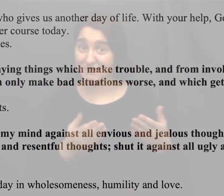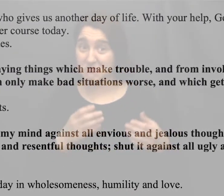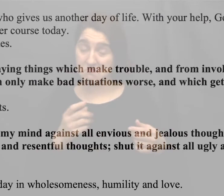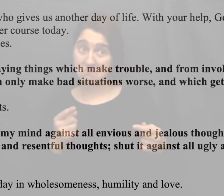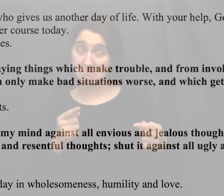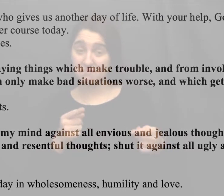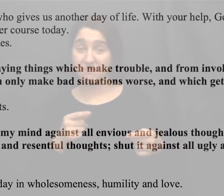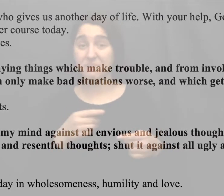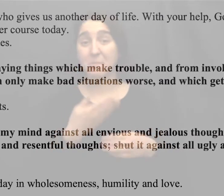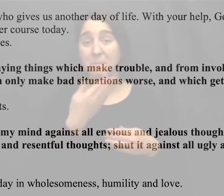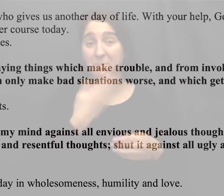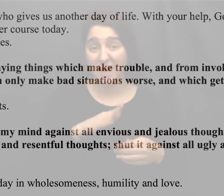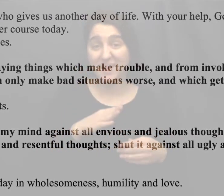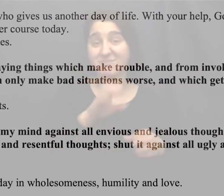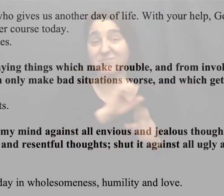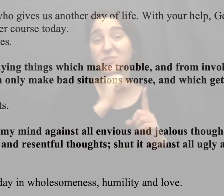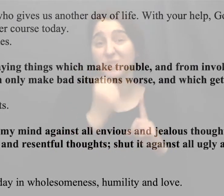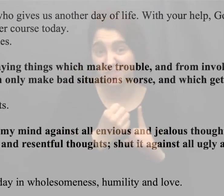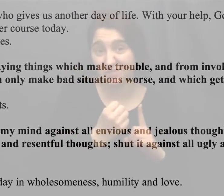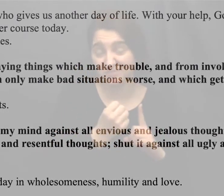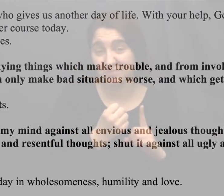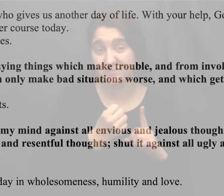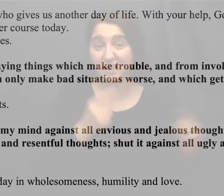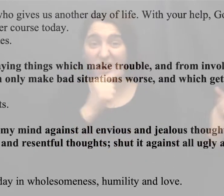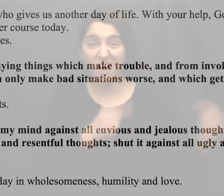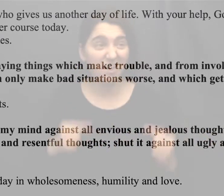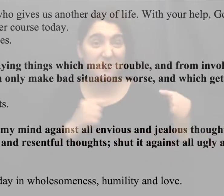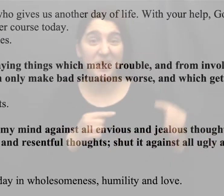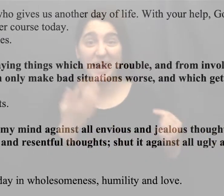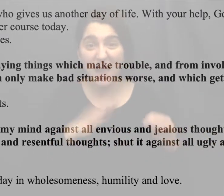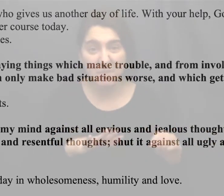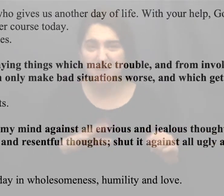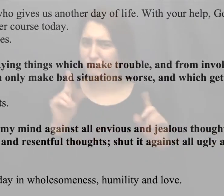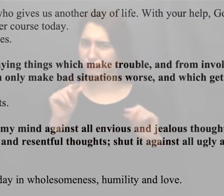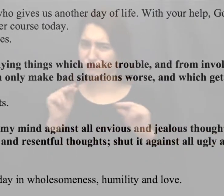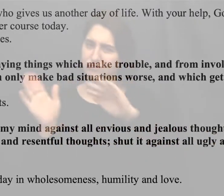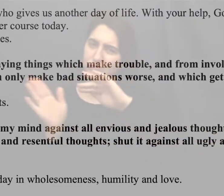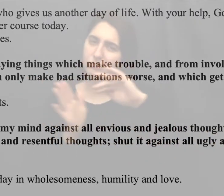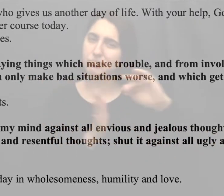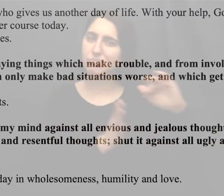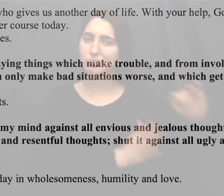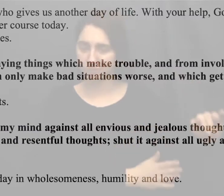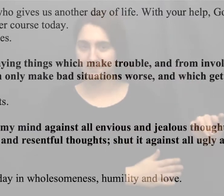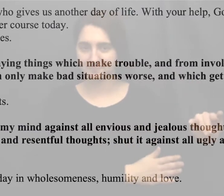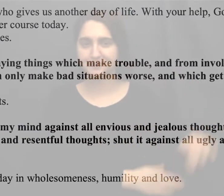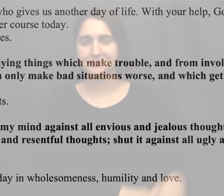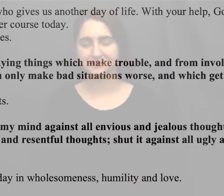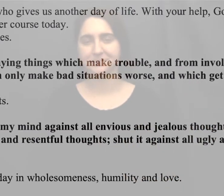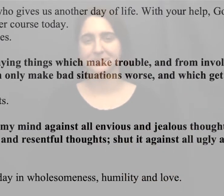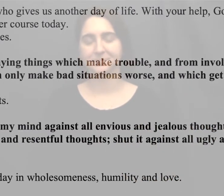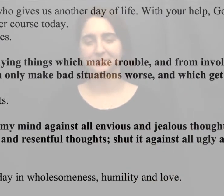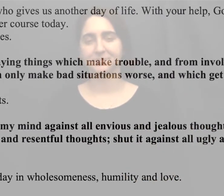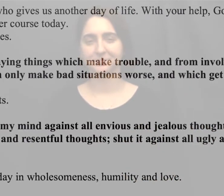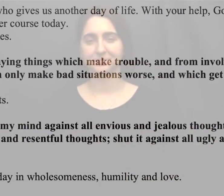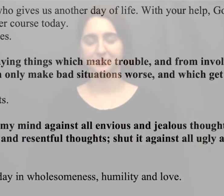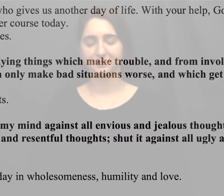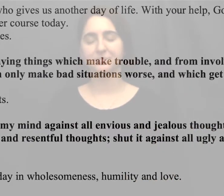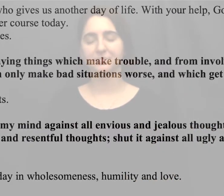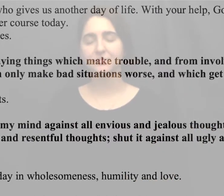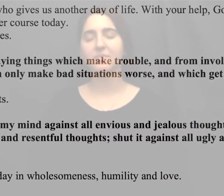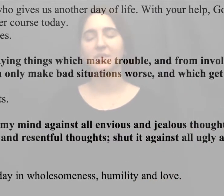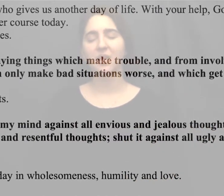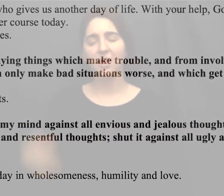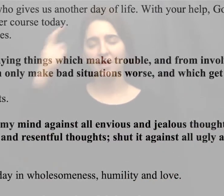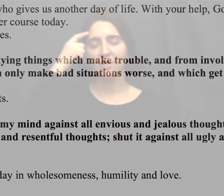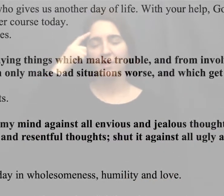things which make trouble and from involving myself in arguments which only make bad situations worse and we get